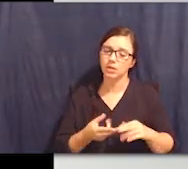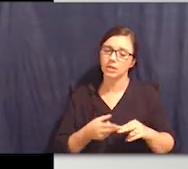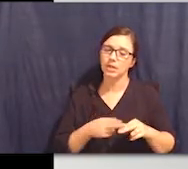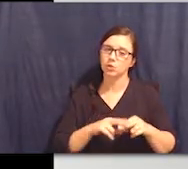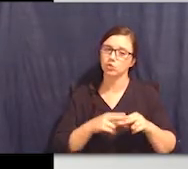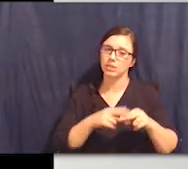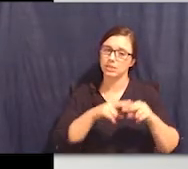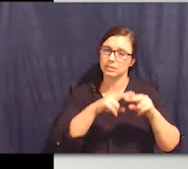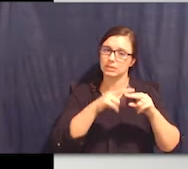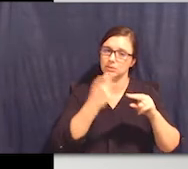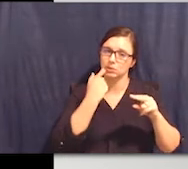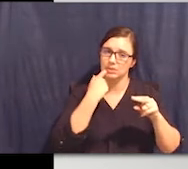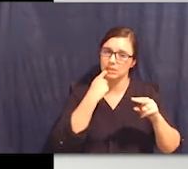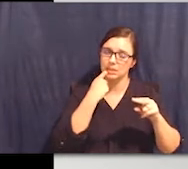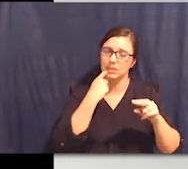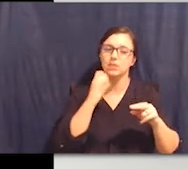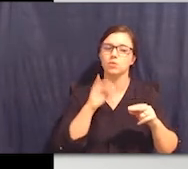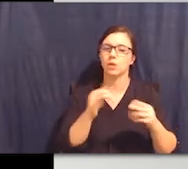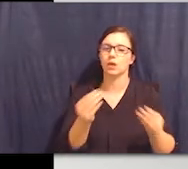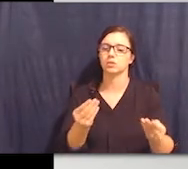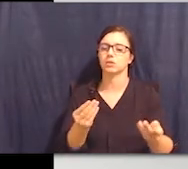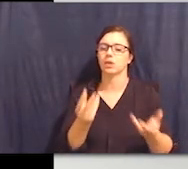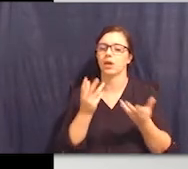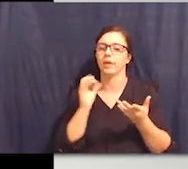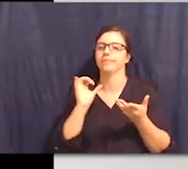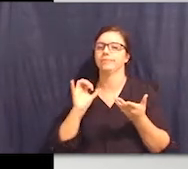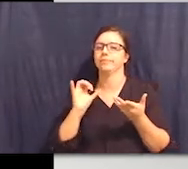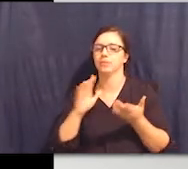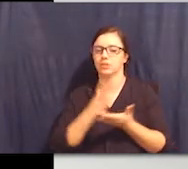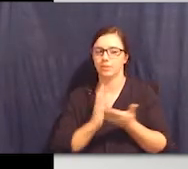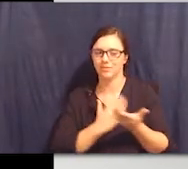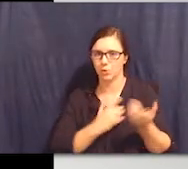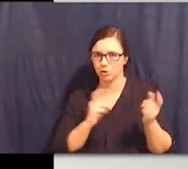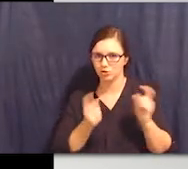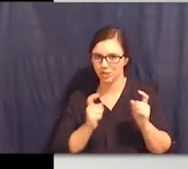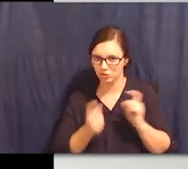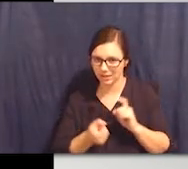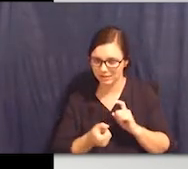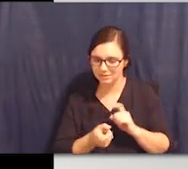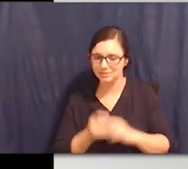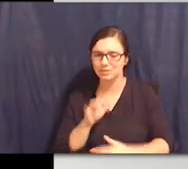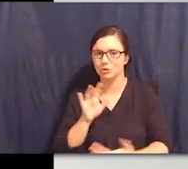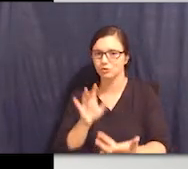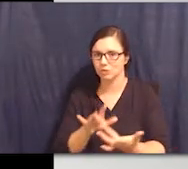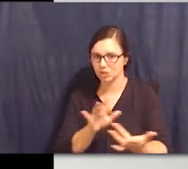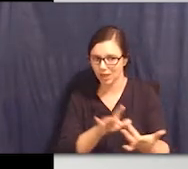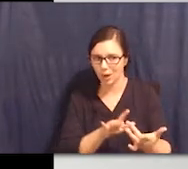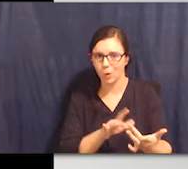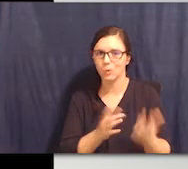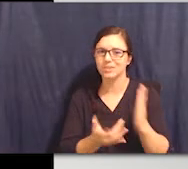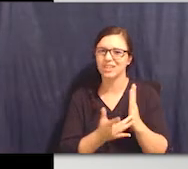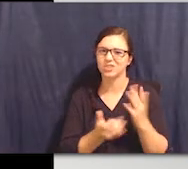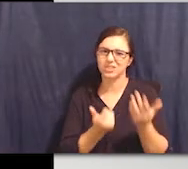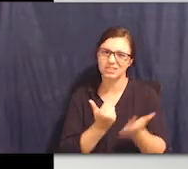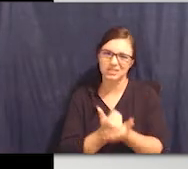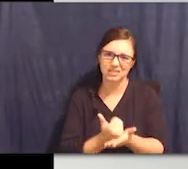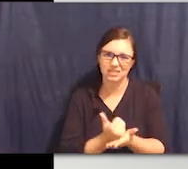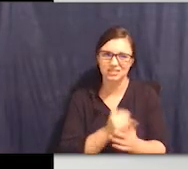increase, which has kind of informed some of our changes and adaptations and reach out and technical